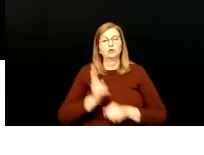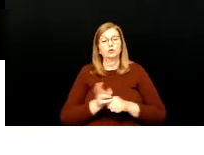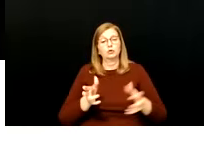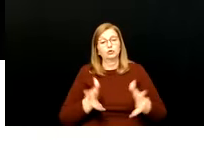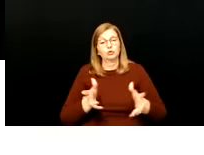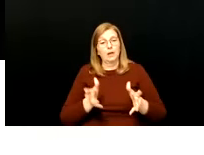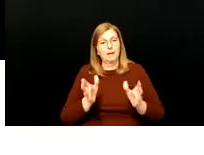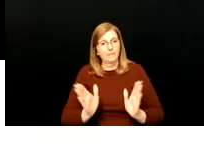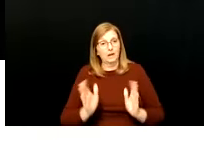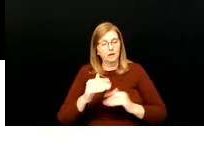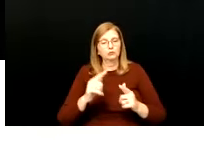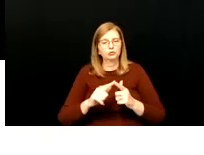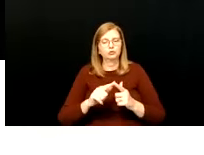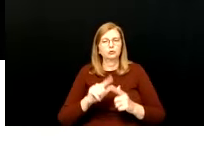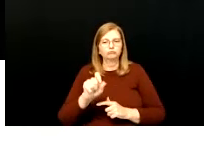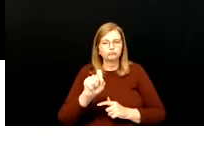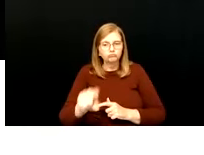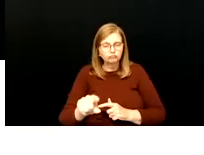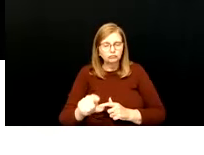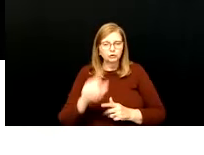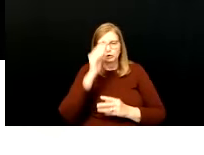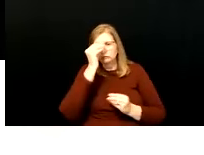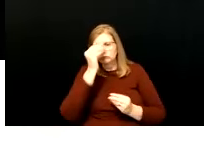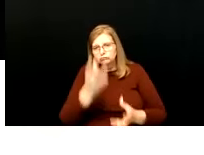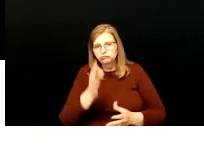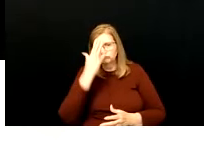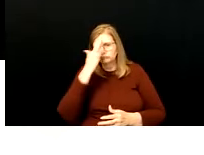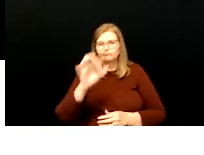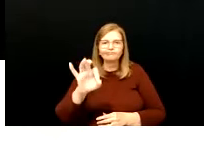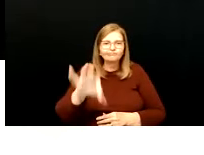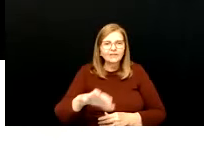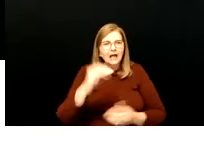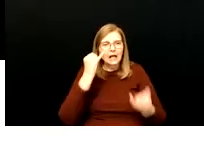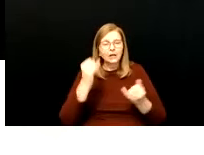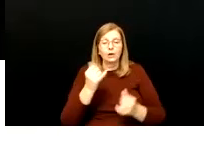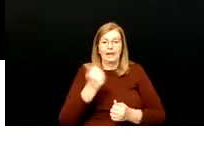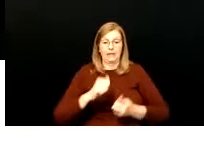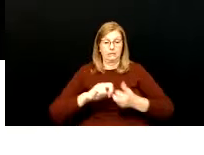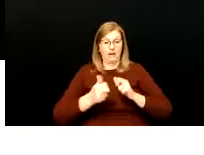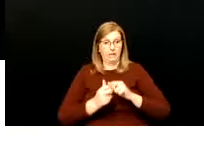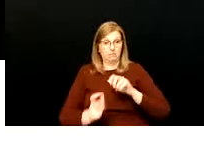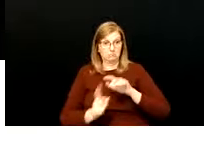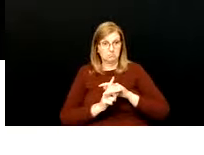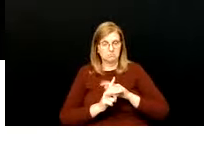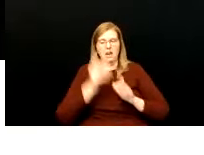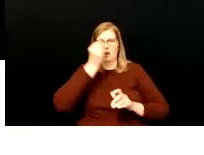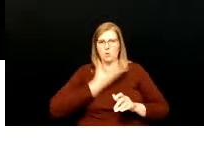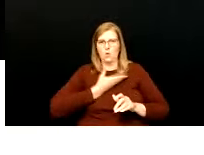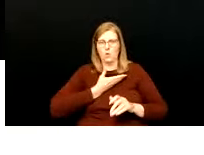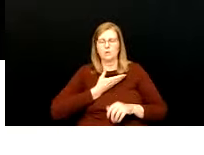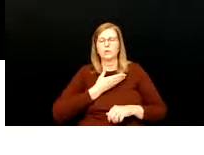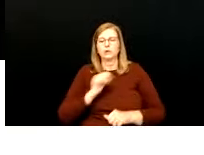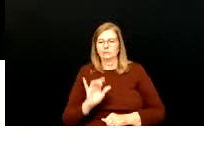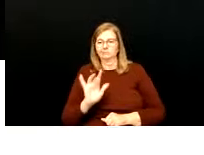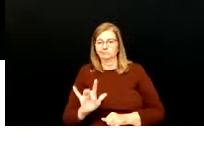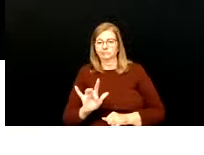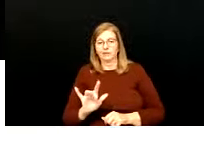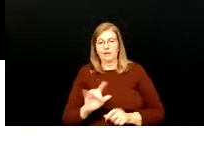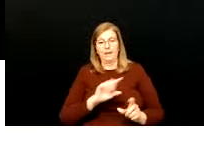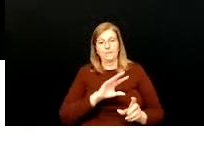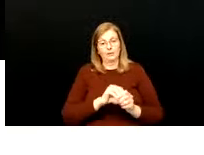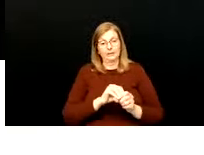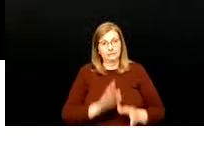to share questions and insights and let us know if you're having any technical difficulties. You can click on the attendees,